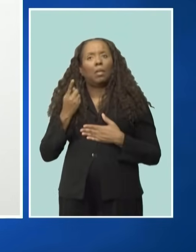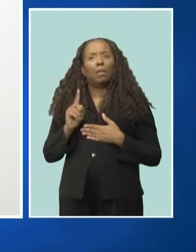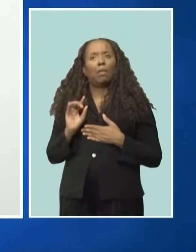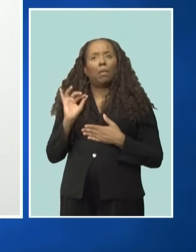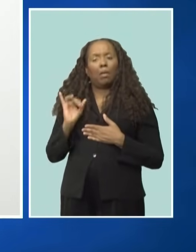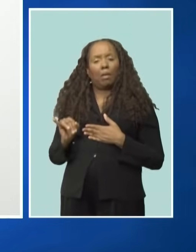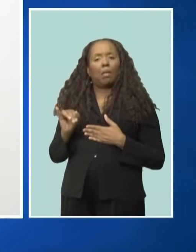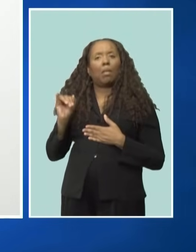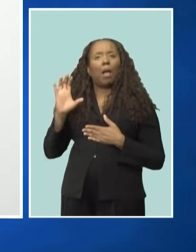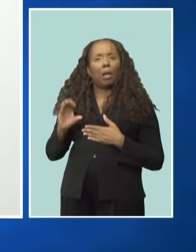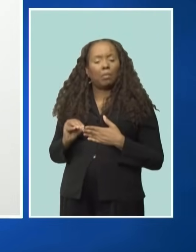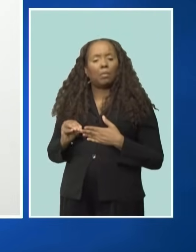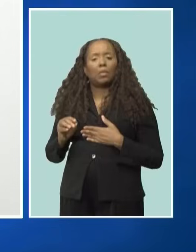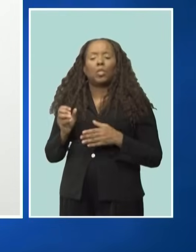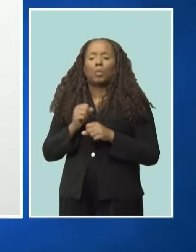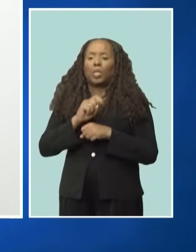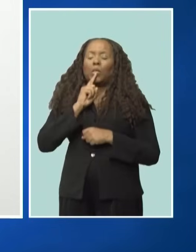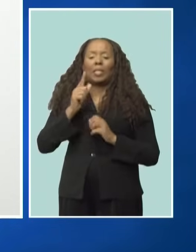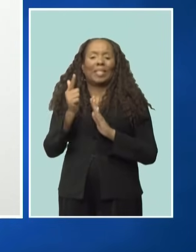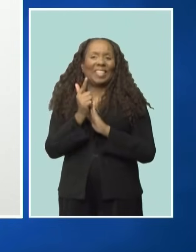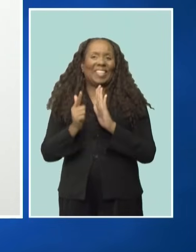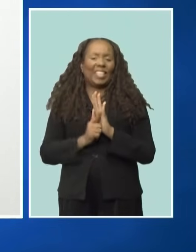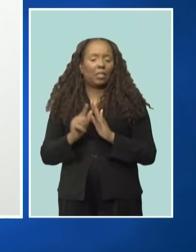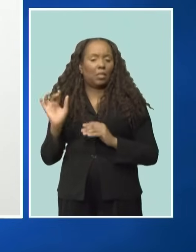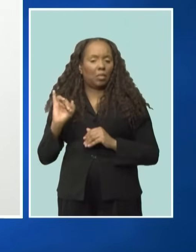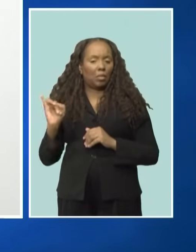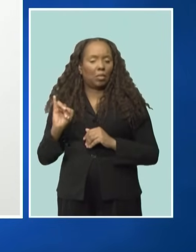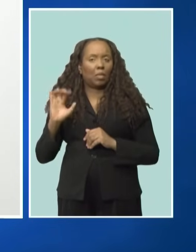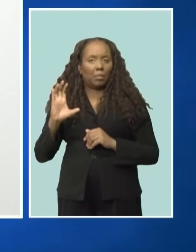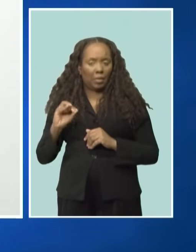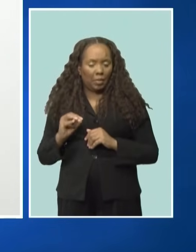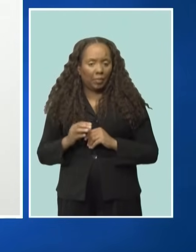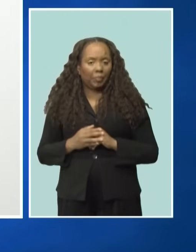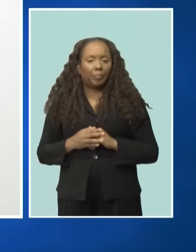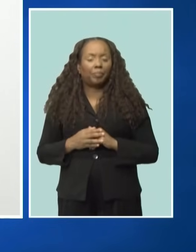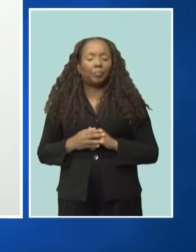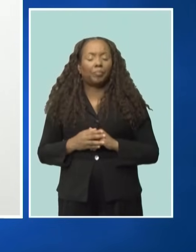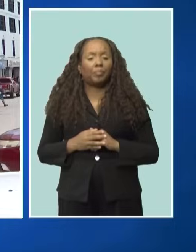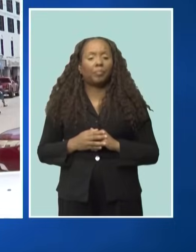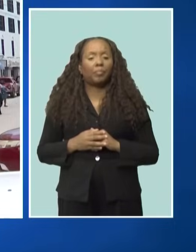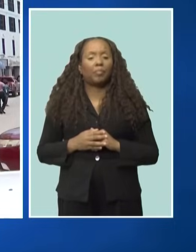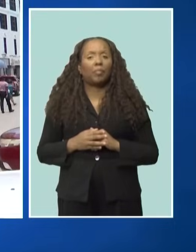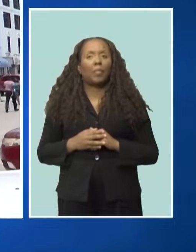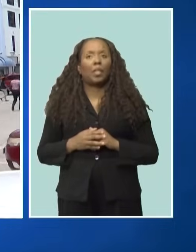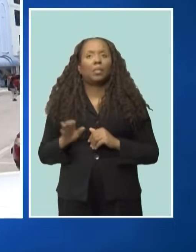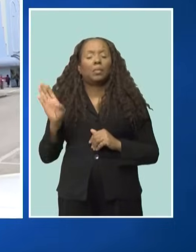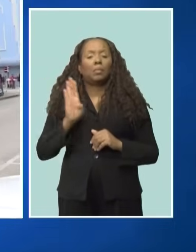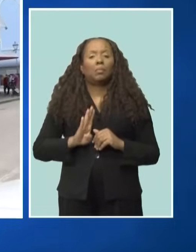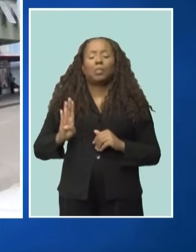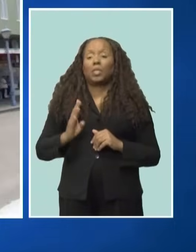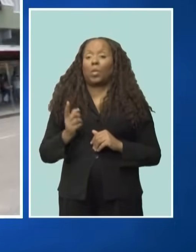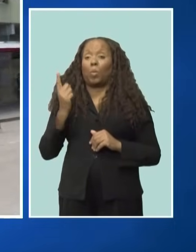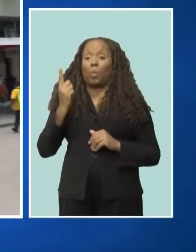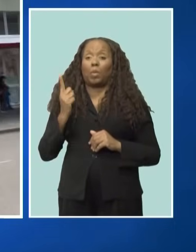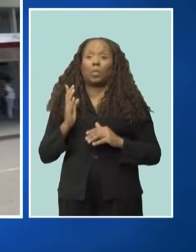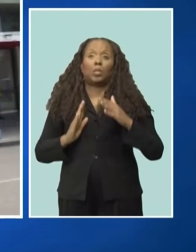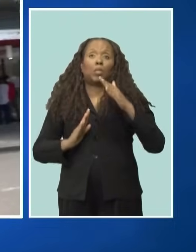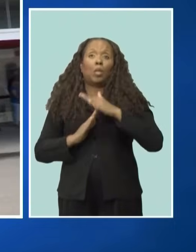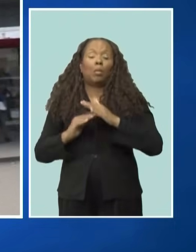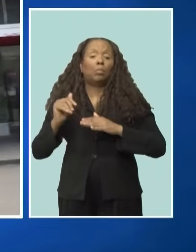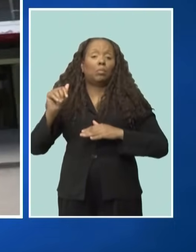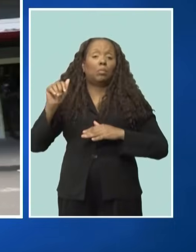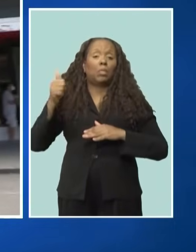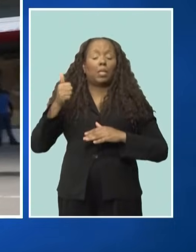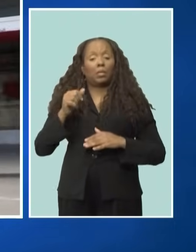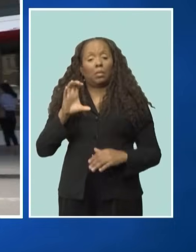bona fide functioning insurance company. The SRS chairman says Barbados is one of the top 10 captive insurance domiciles in the